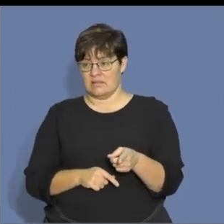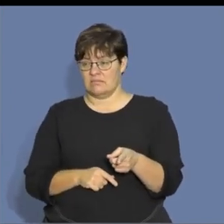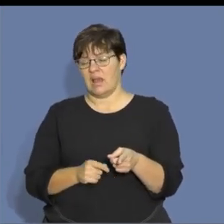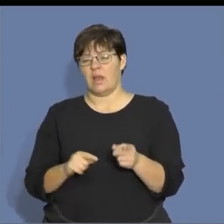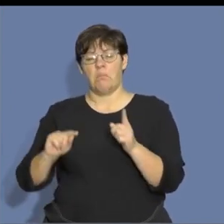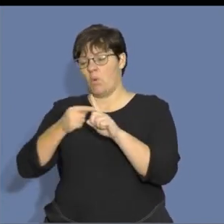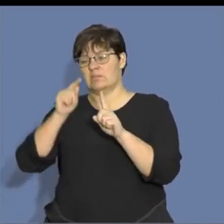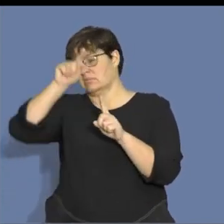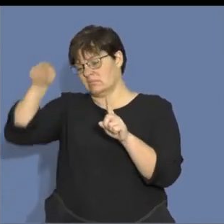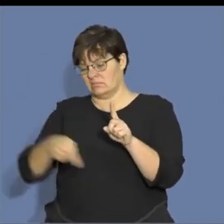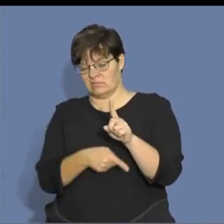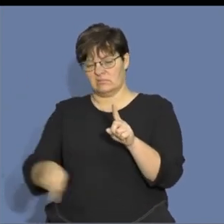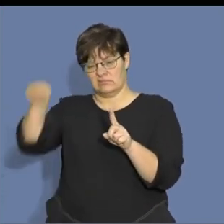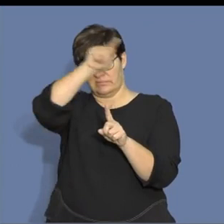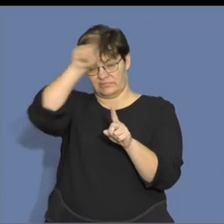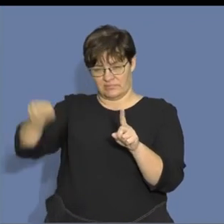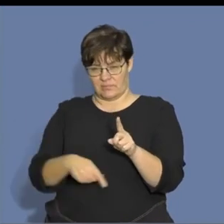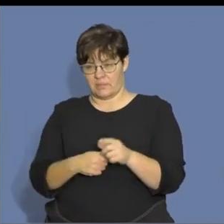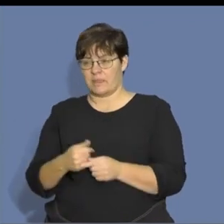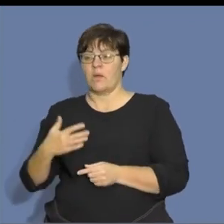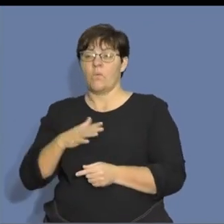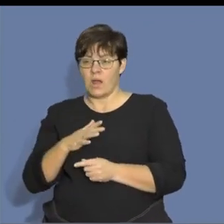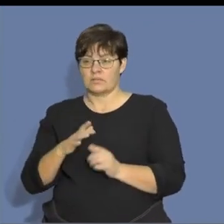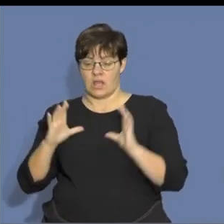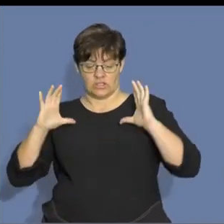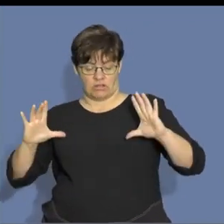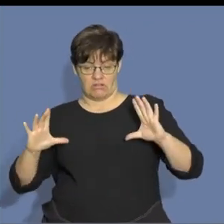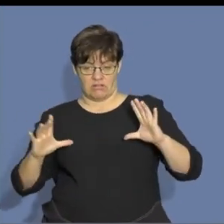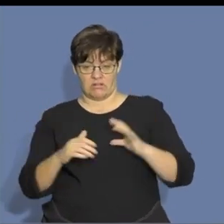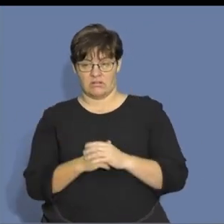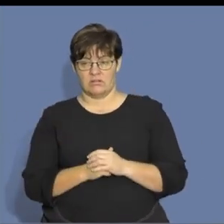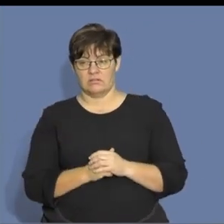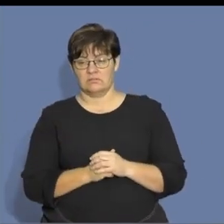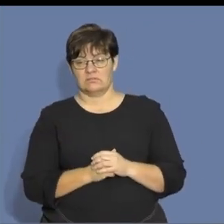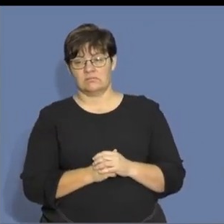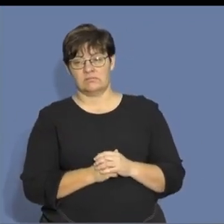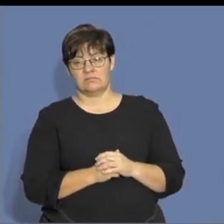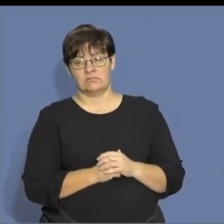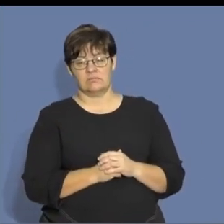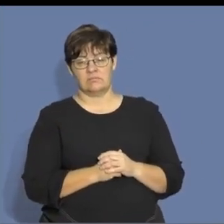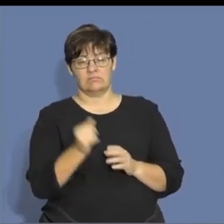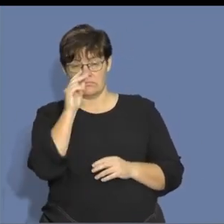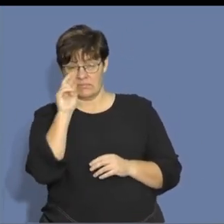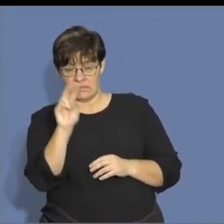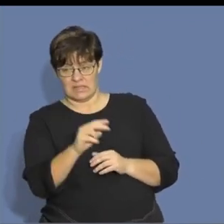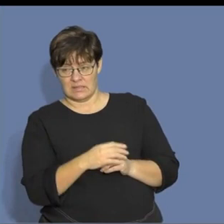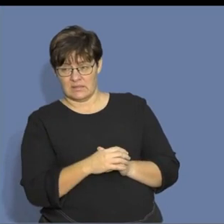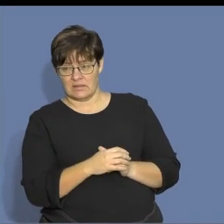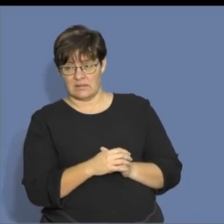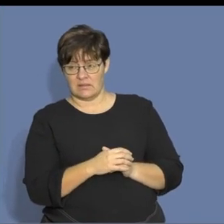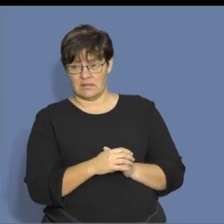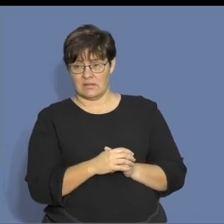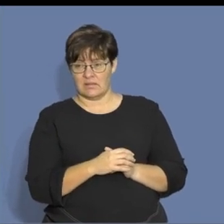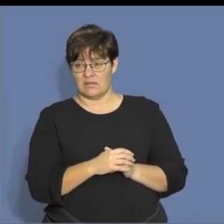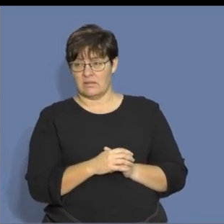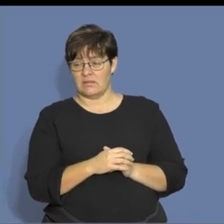random point on my graph, and they want me to draw a circle. Now, if everybody can see, and this is the trick